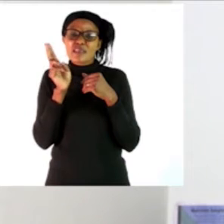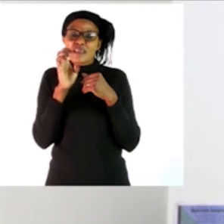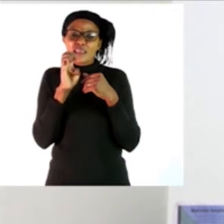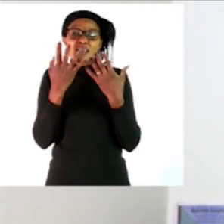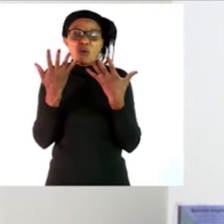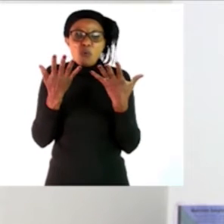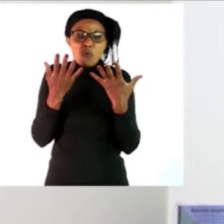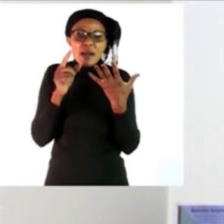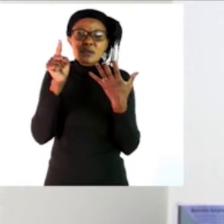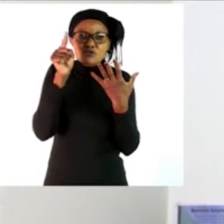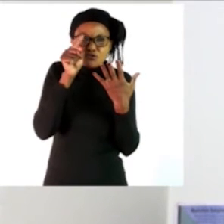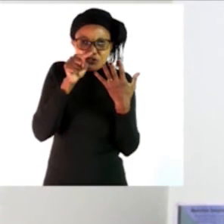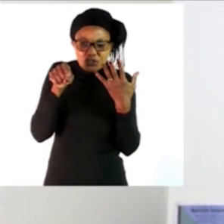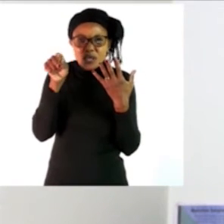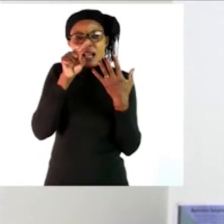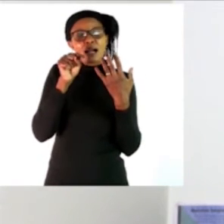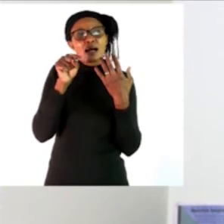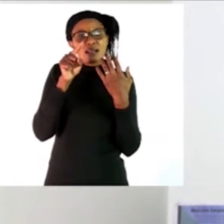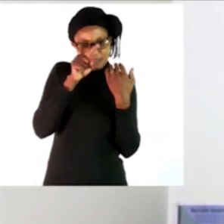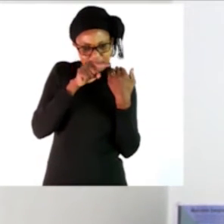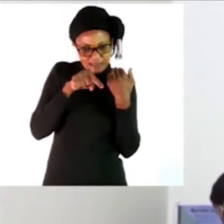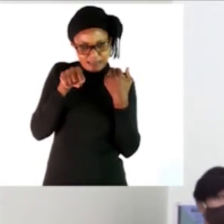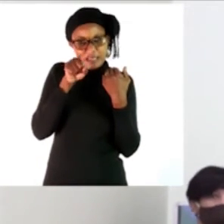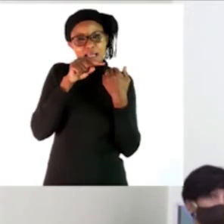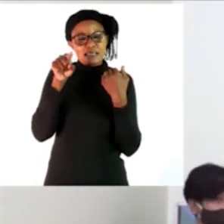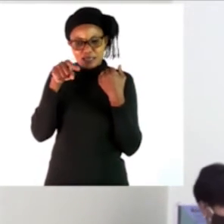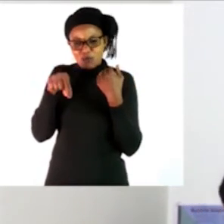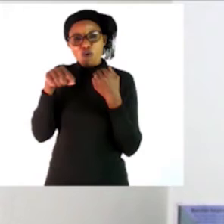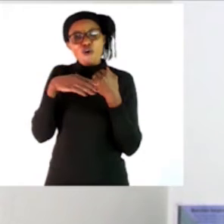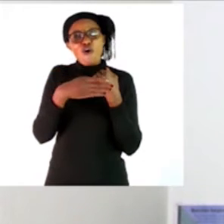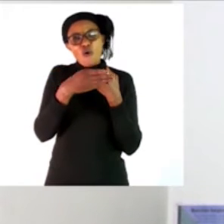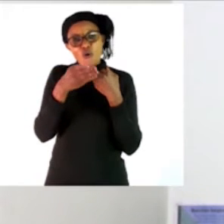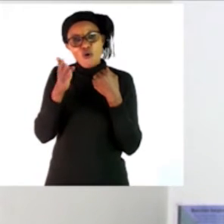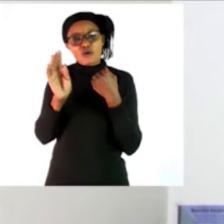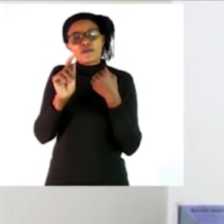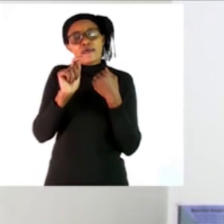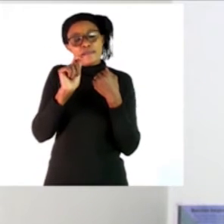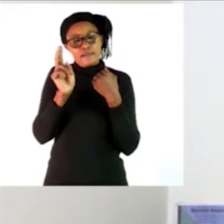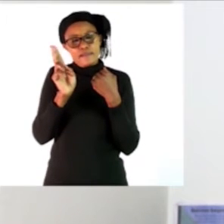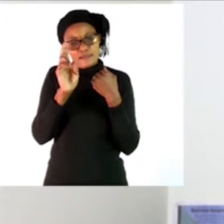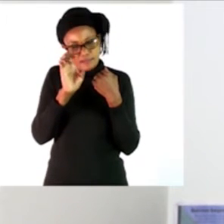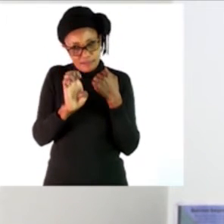a circle around all the this.